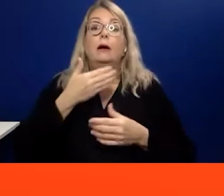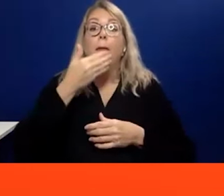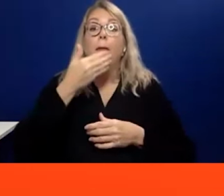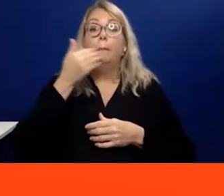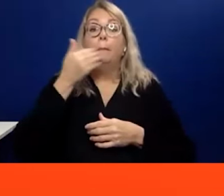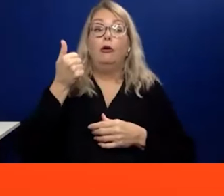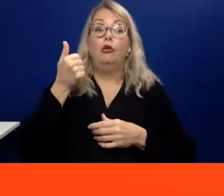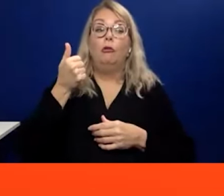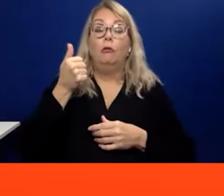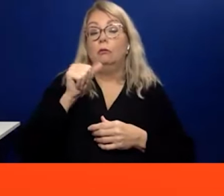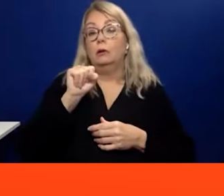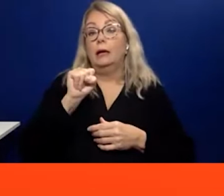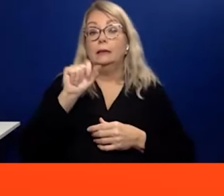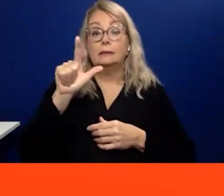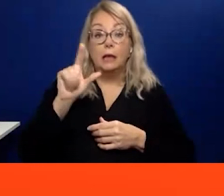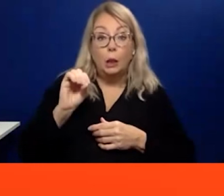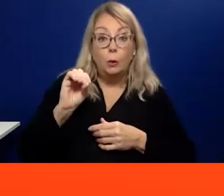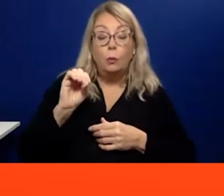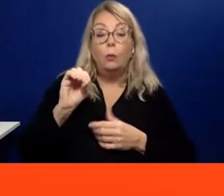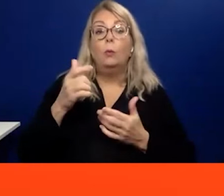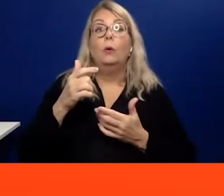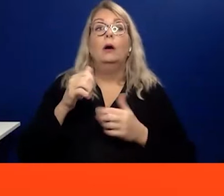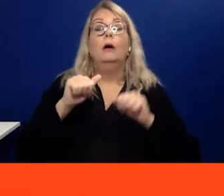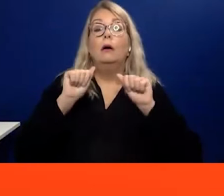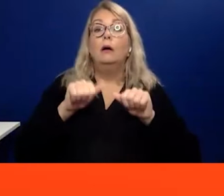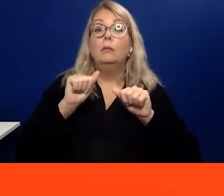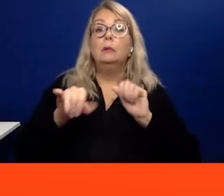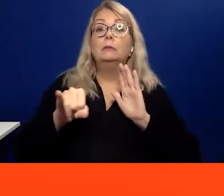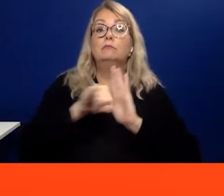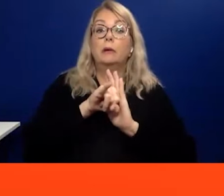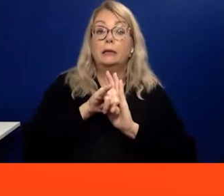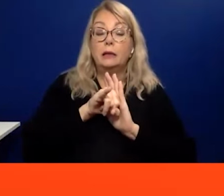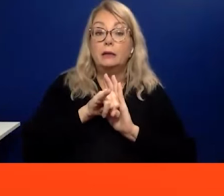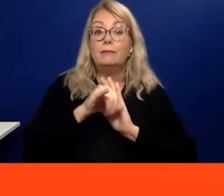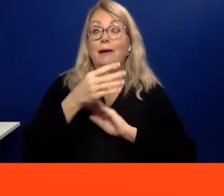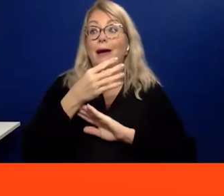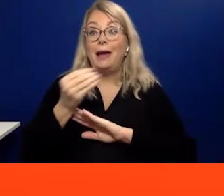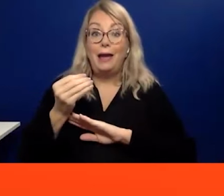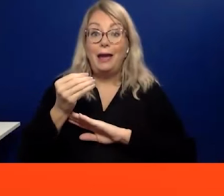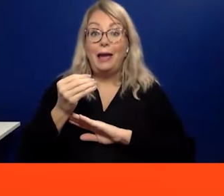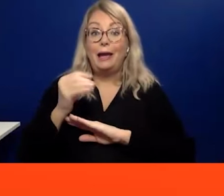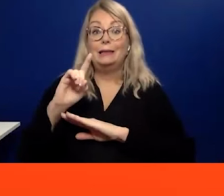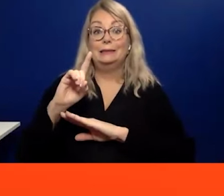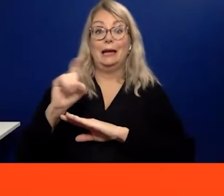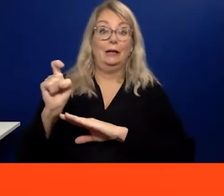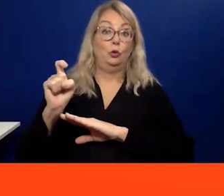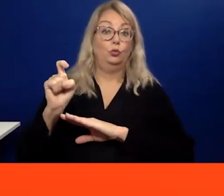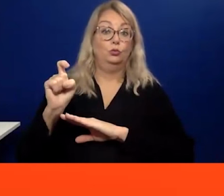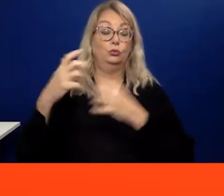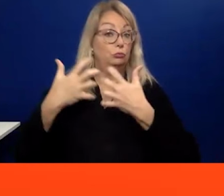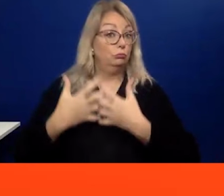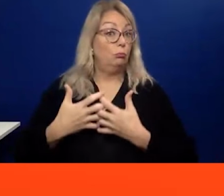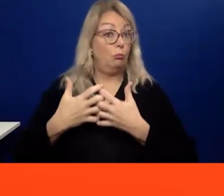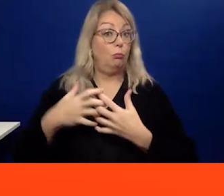be the ability to identify and diagnose motors.